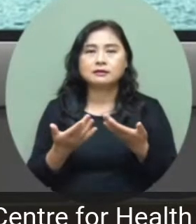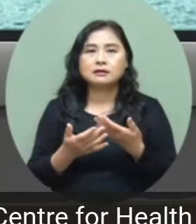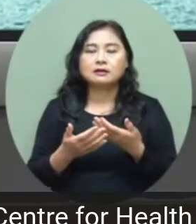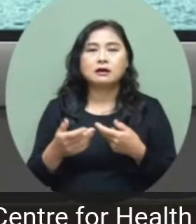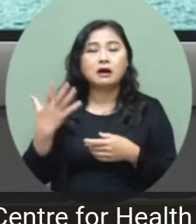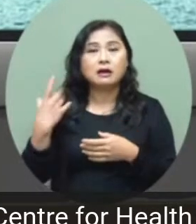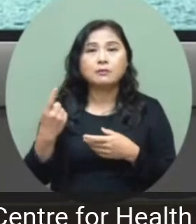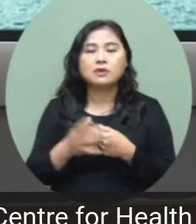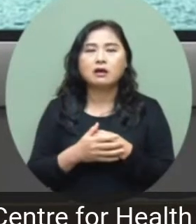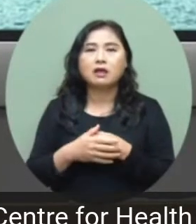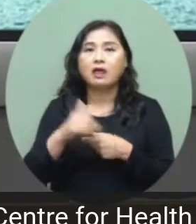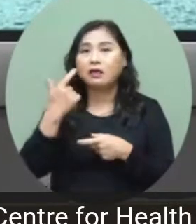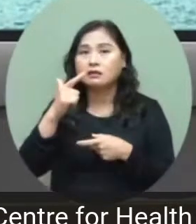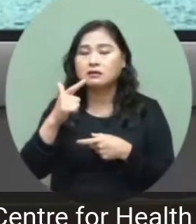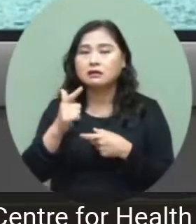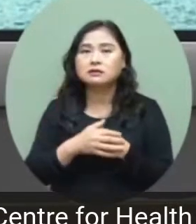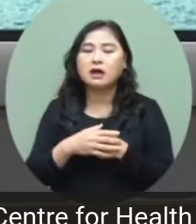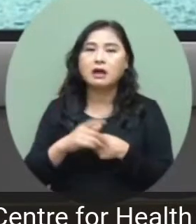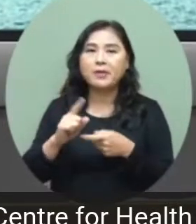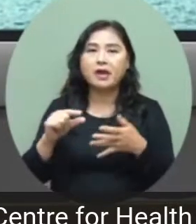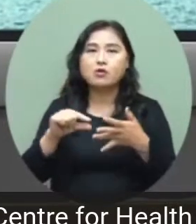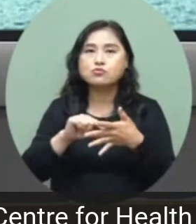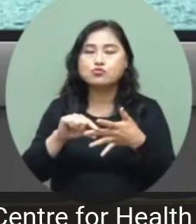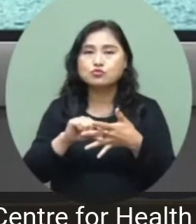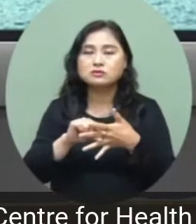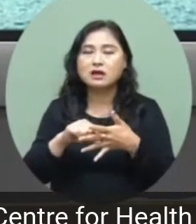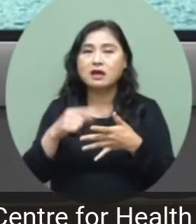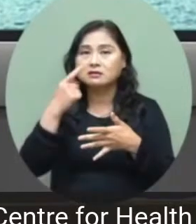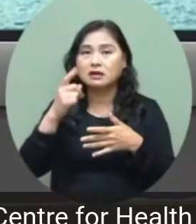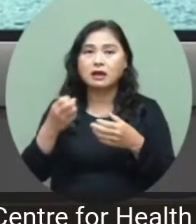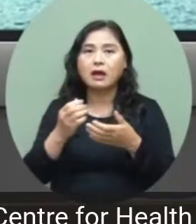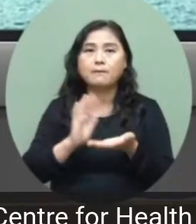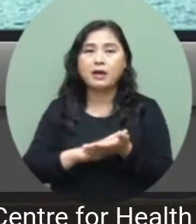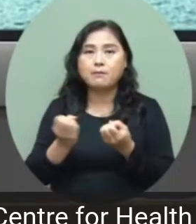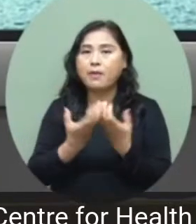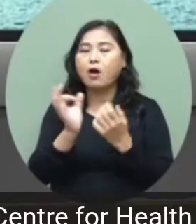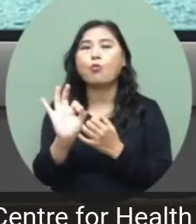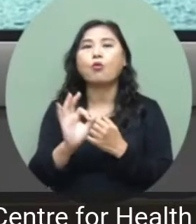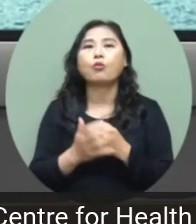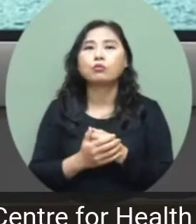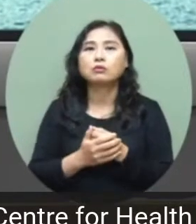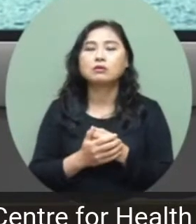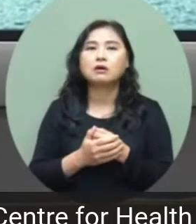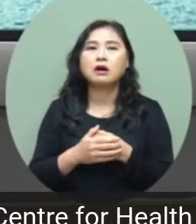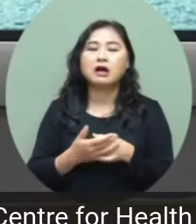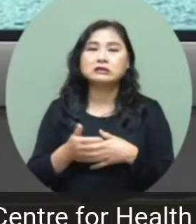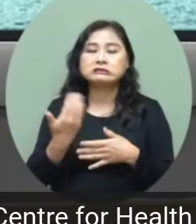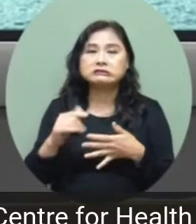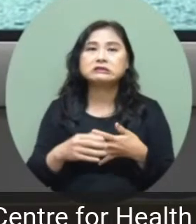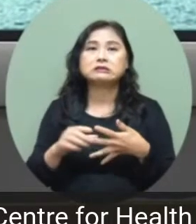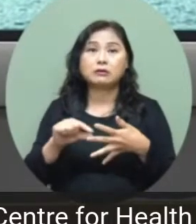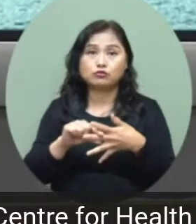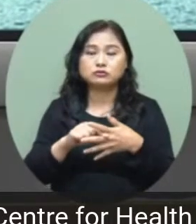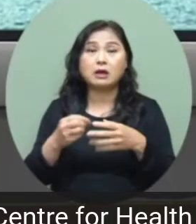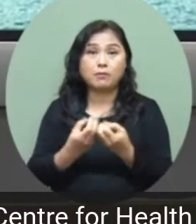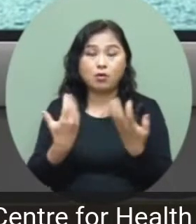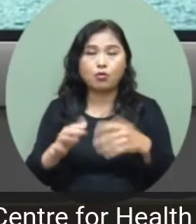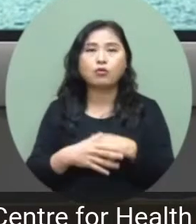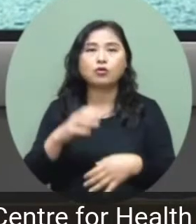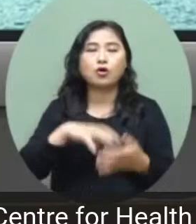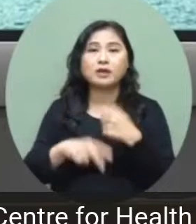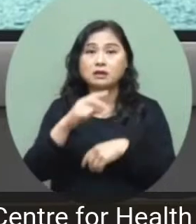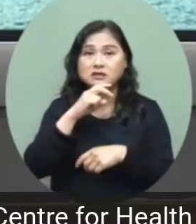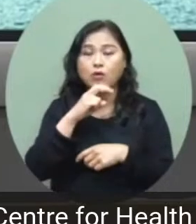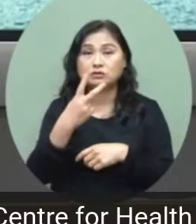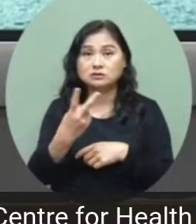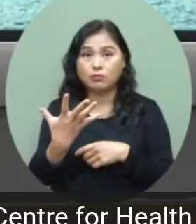Hong Kong. We have not received any reports of new outbreaks in care homes, and